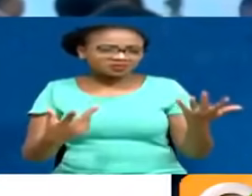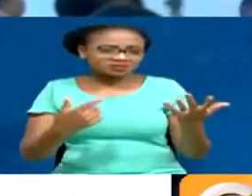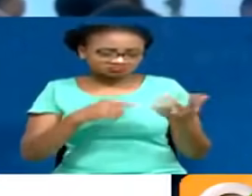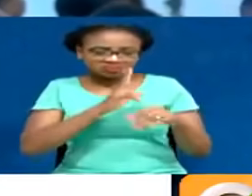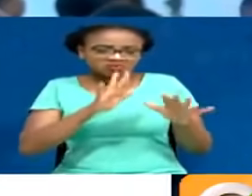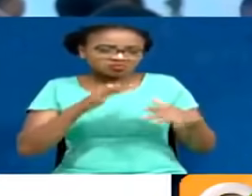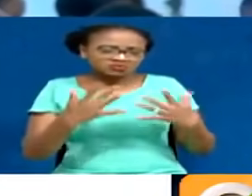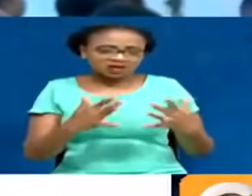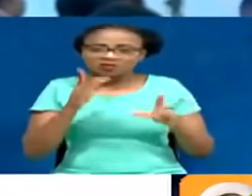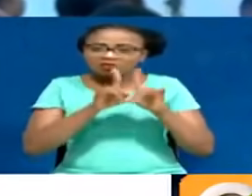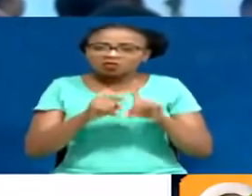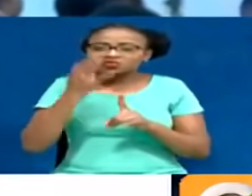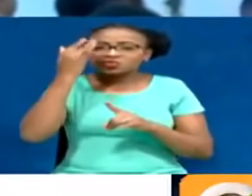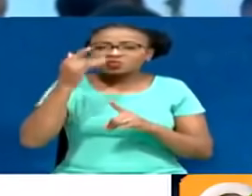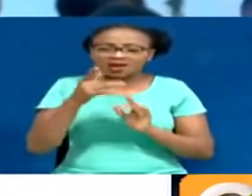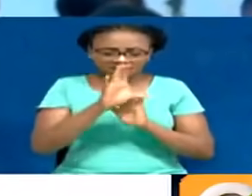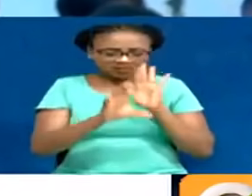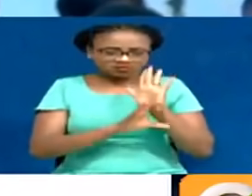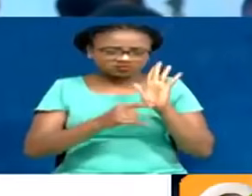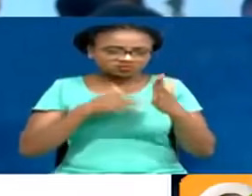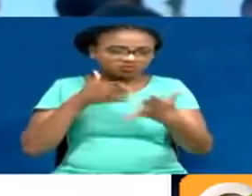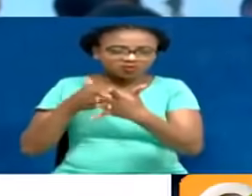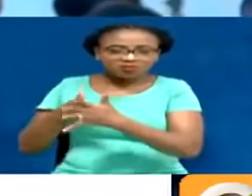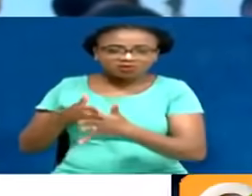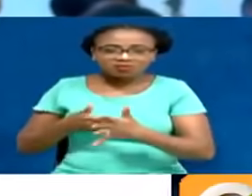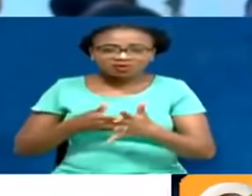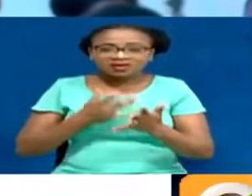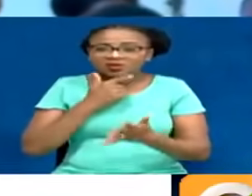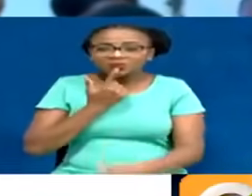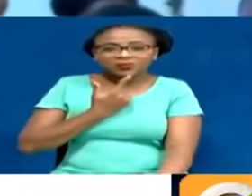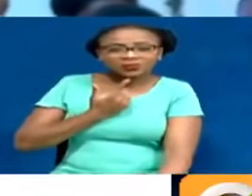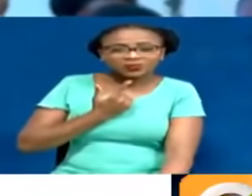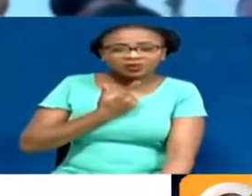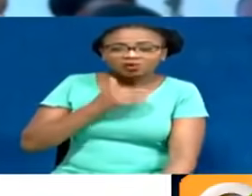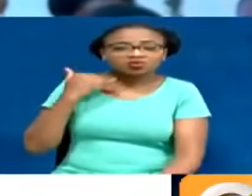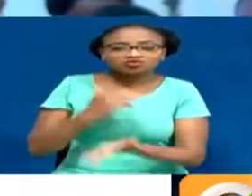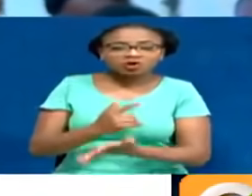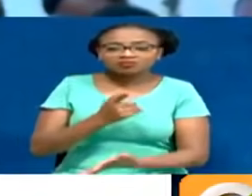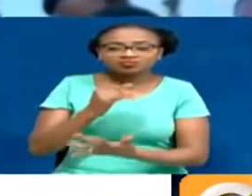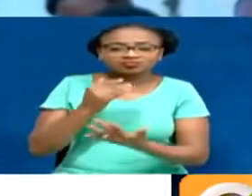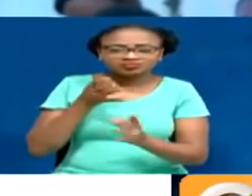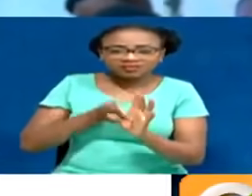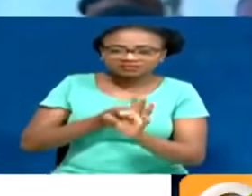And why is there any prohibition in the Constitution? Who is top